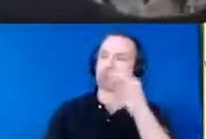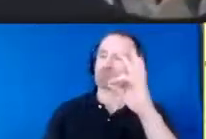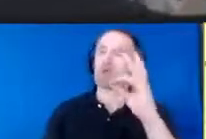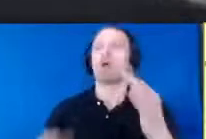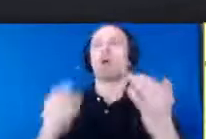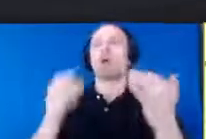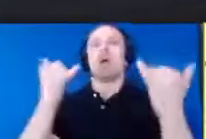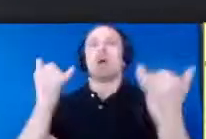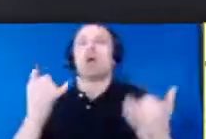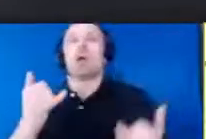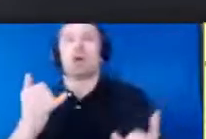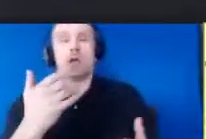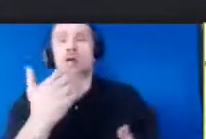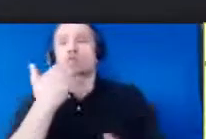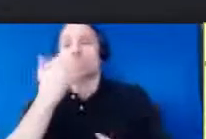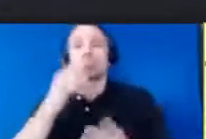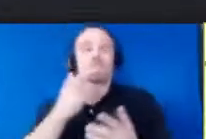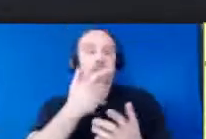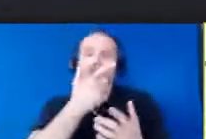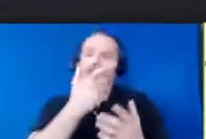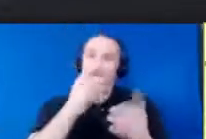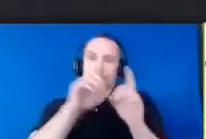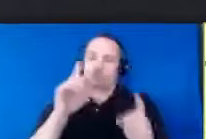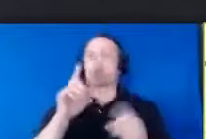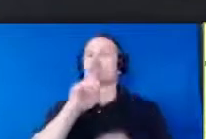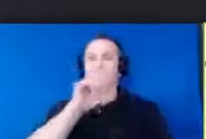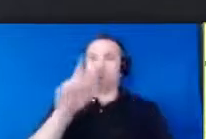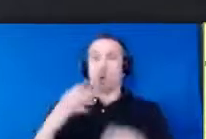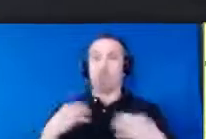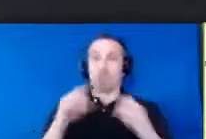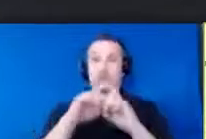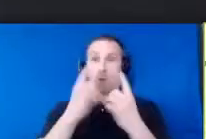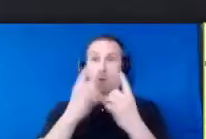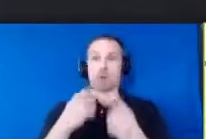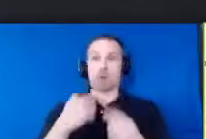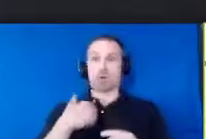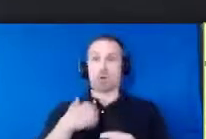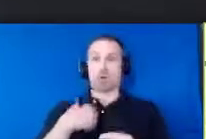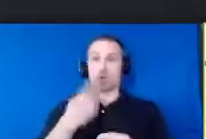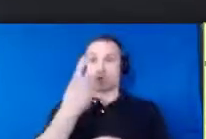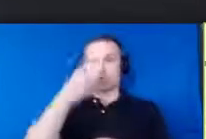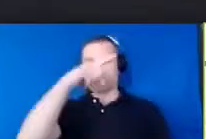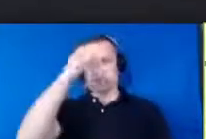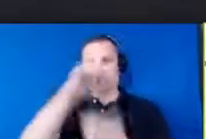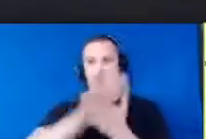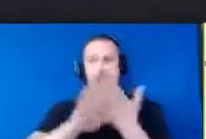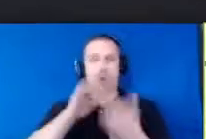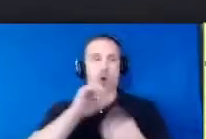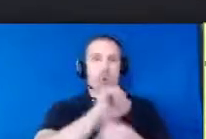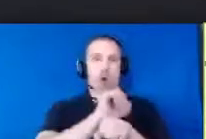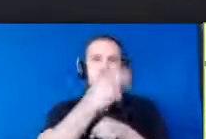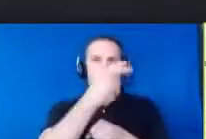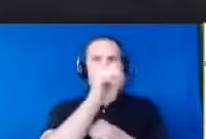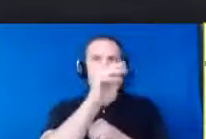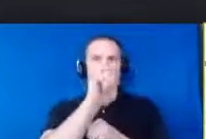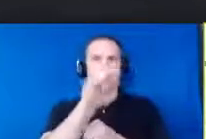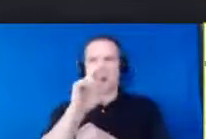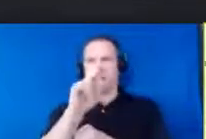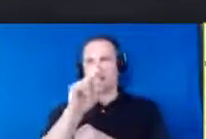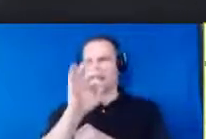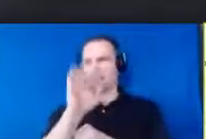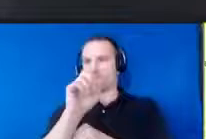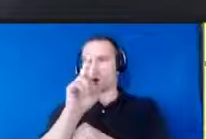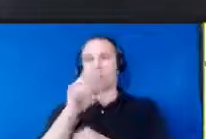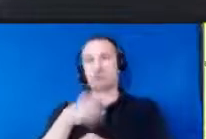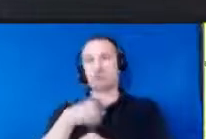go after the Detroit Health Department. I spent 2 summers in college working at Herman Kiefer doing HIV AIDS training classes,